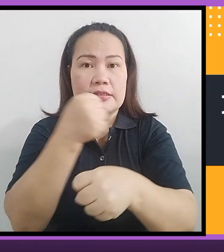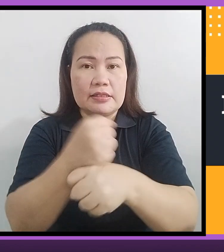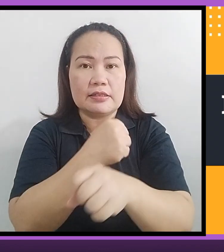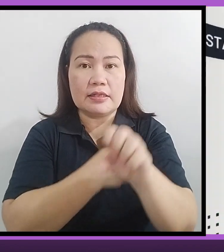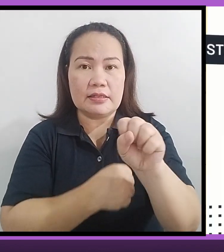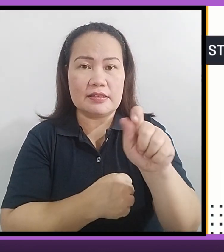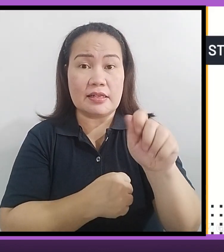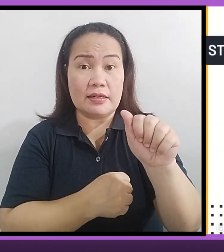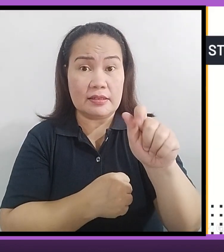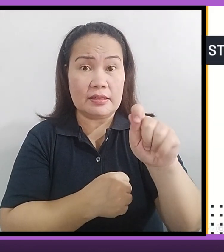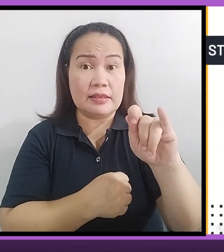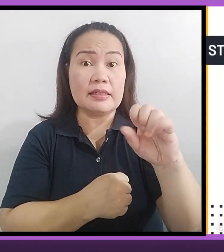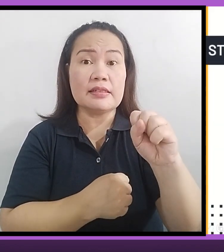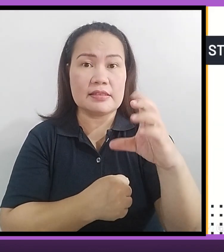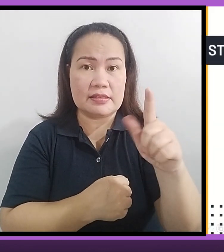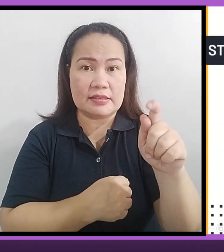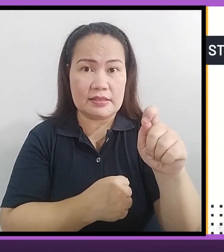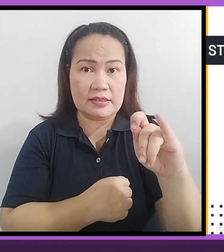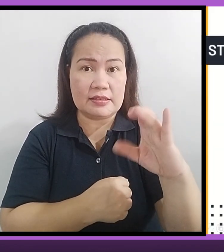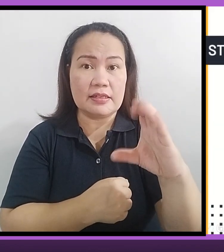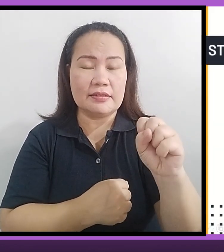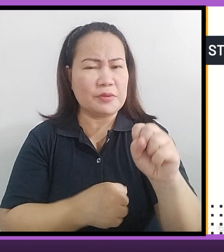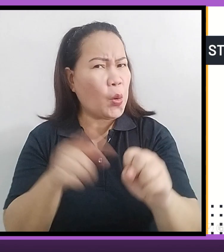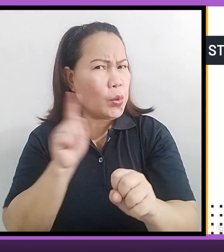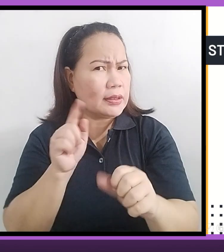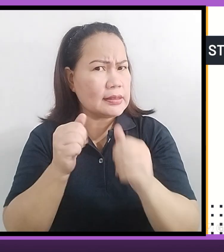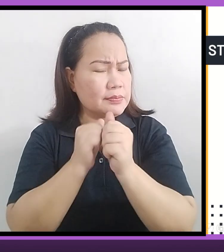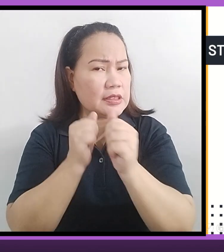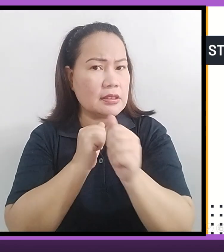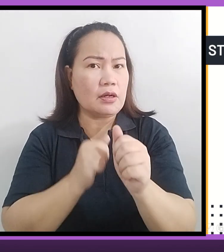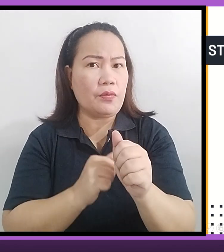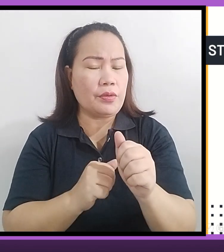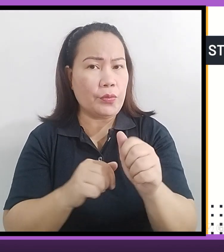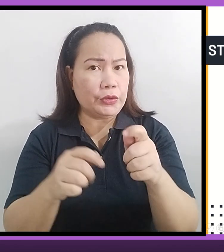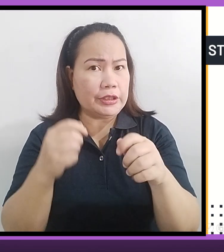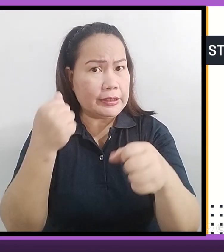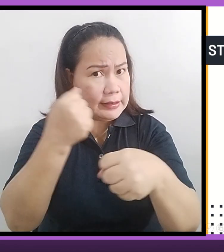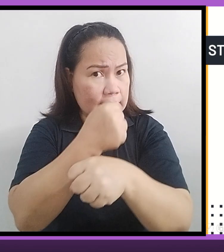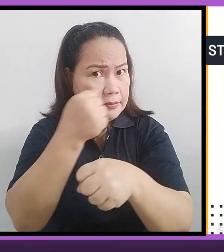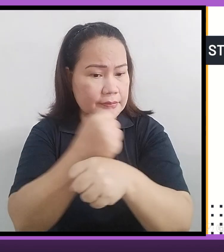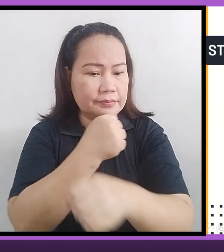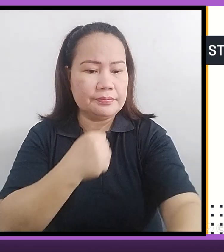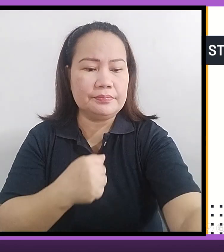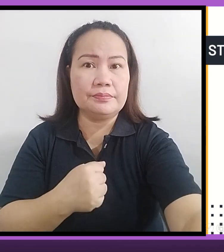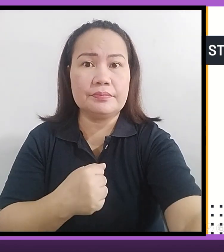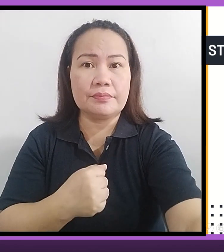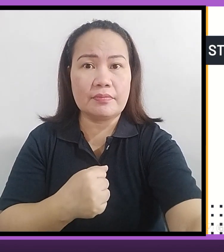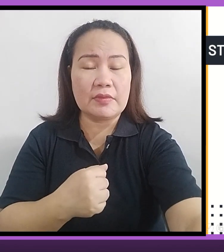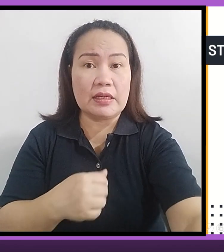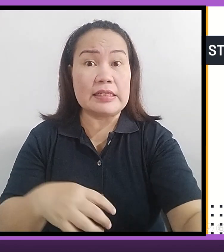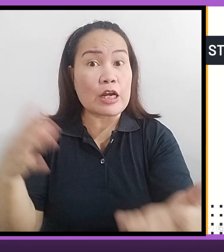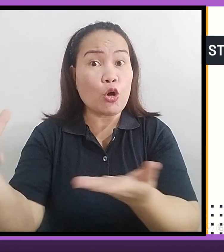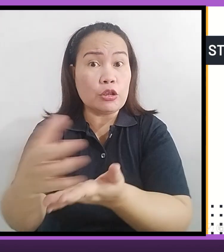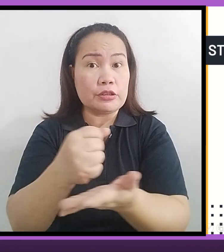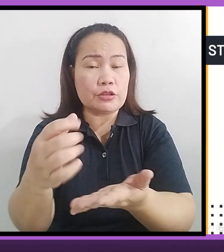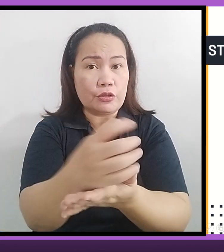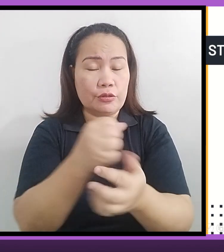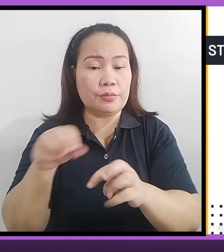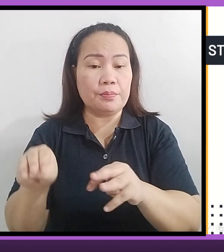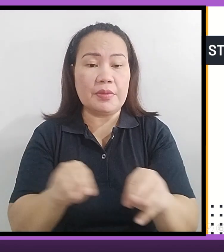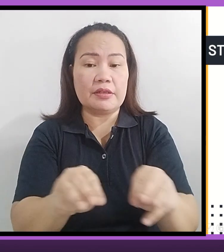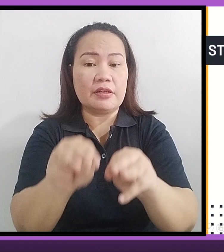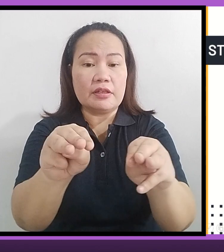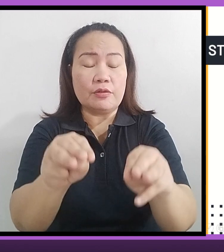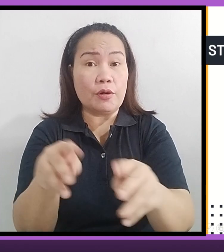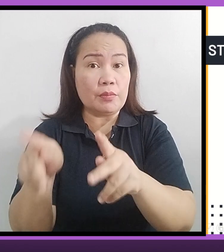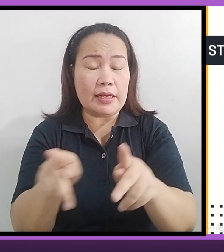statistics. So what is statistics? So it is a collection of methods for